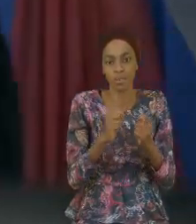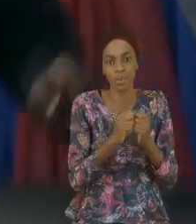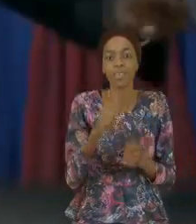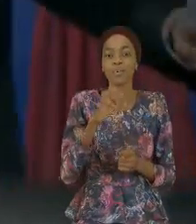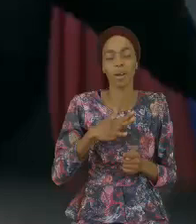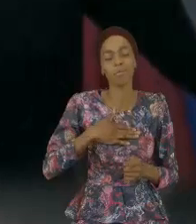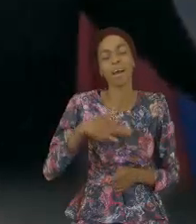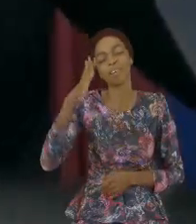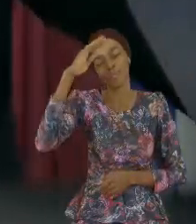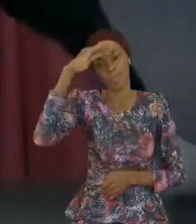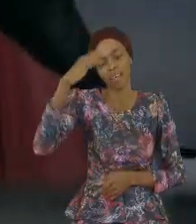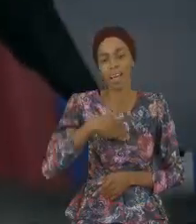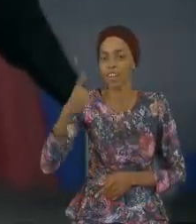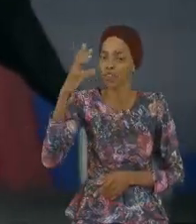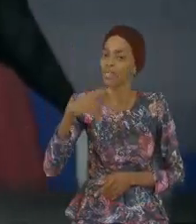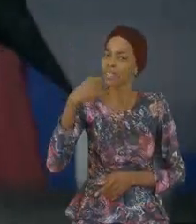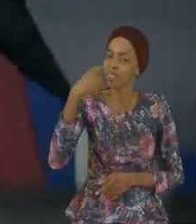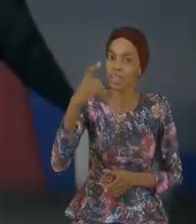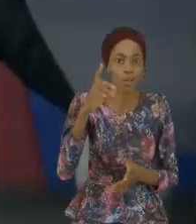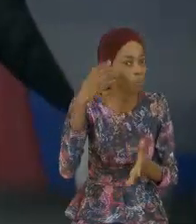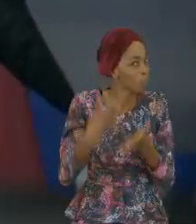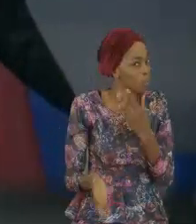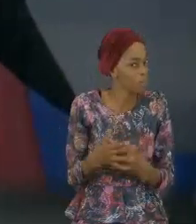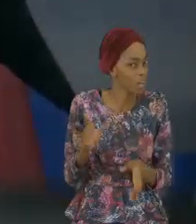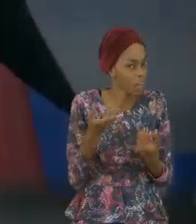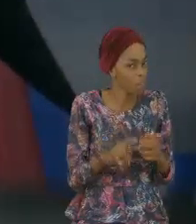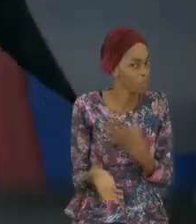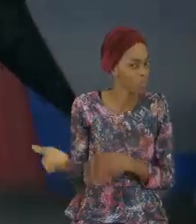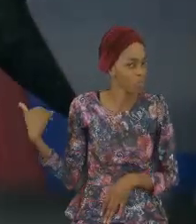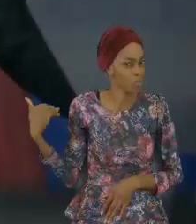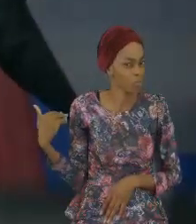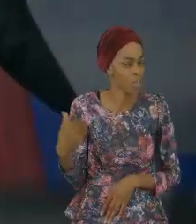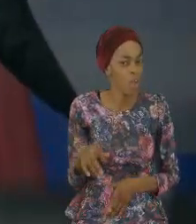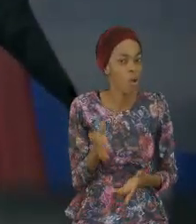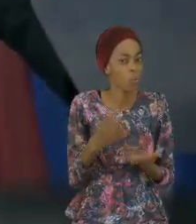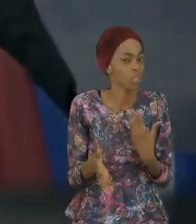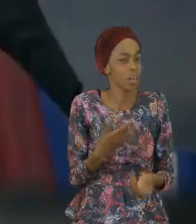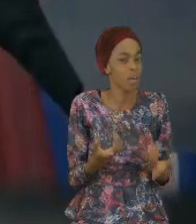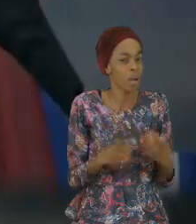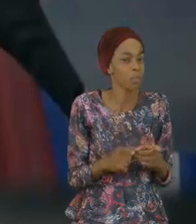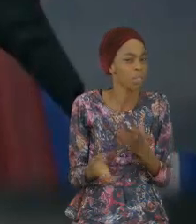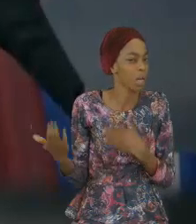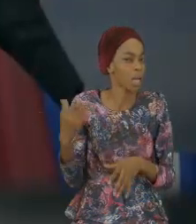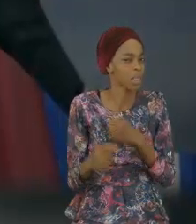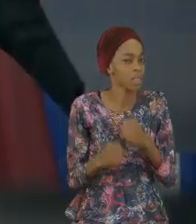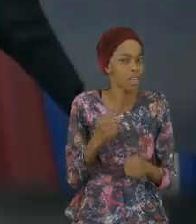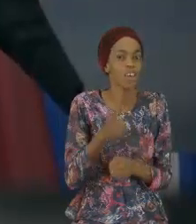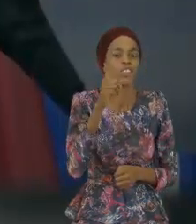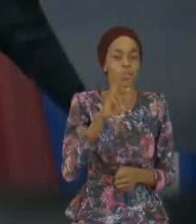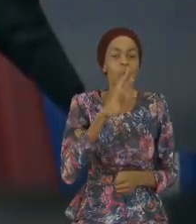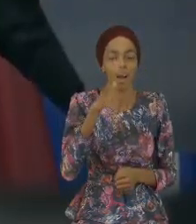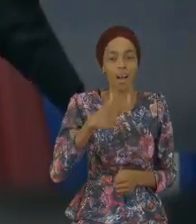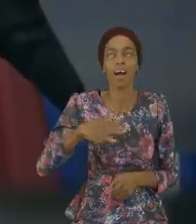man. And the Lord is saying, whatever happened yesterday, whatever happened the previous years, you're still